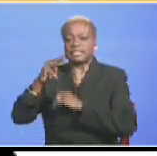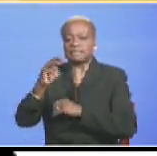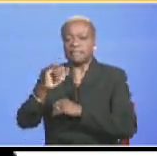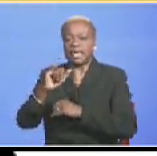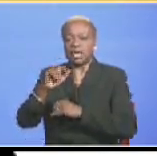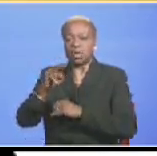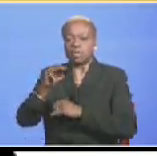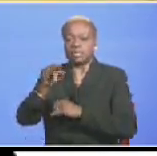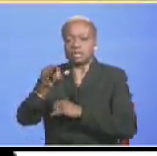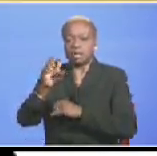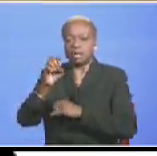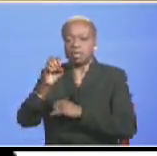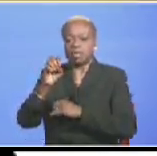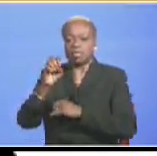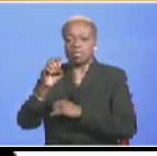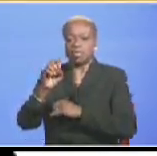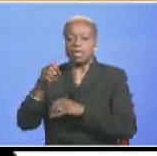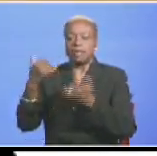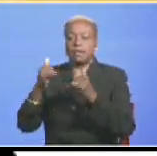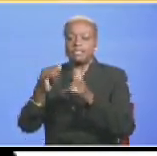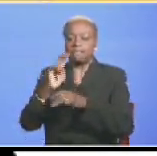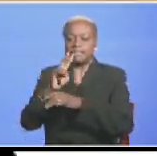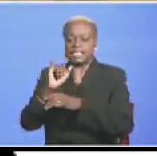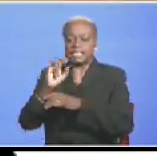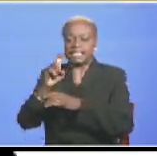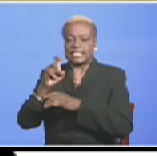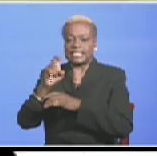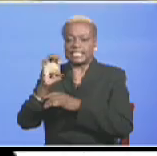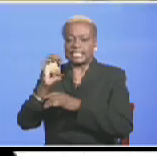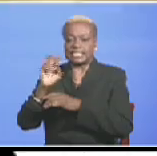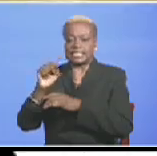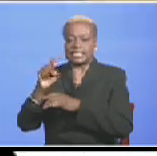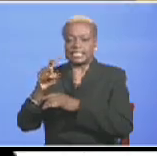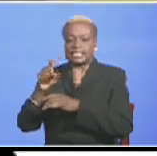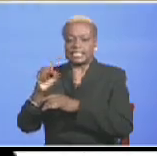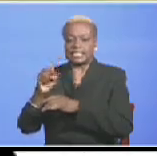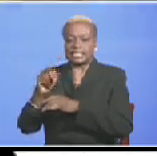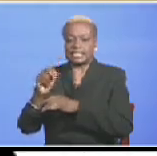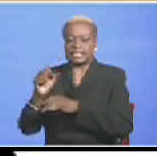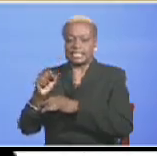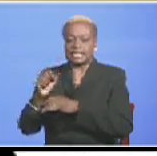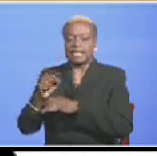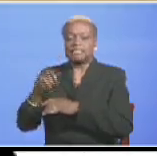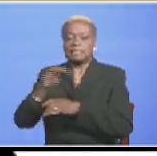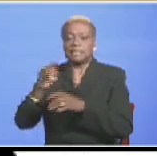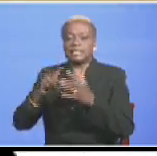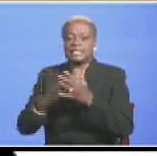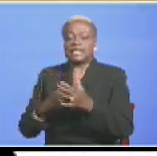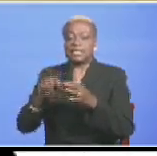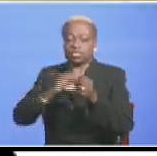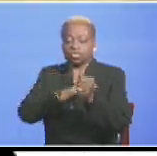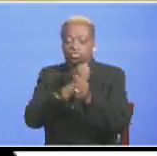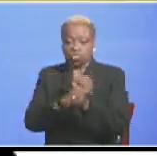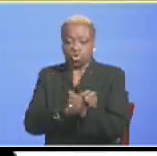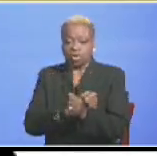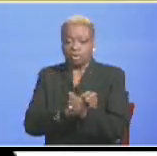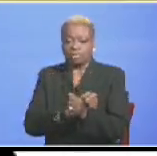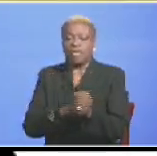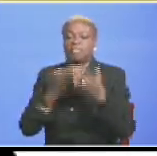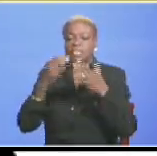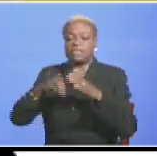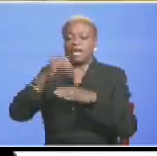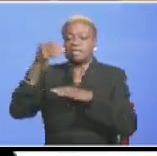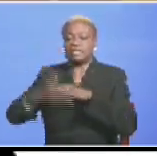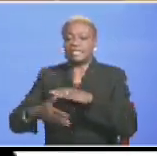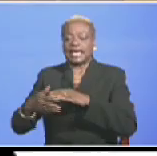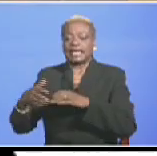as well against the veteran Vixens. The Mingos starting off strong, taking the first set 25-22, thanks to outside hitter Olivia Culmer.